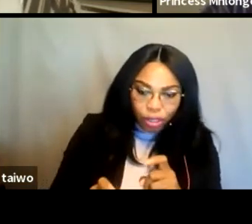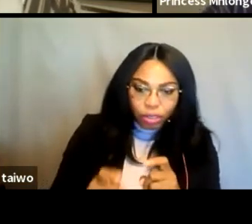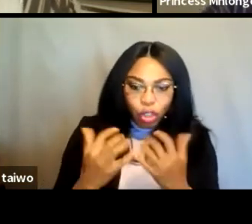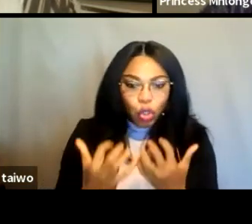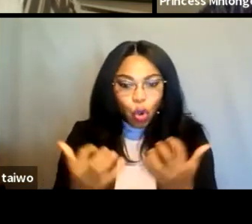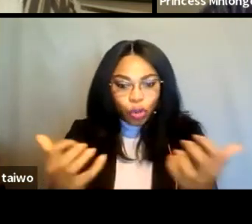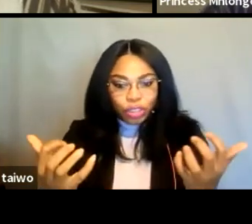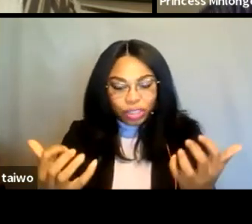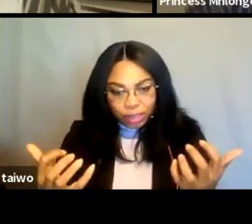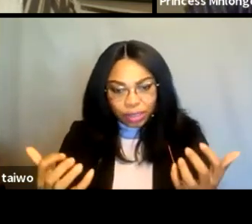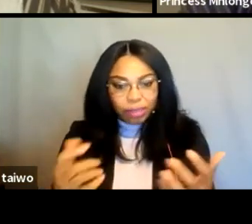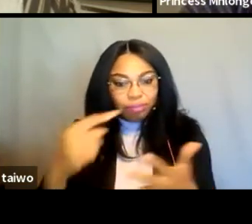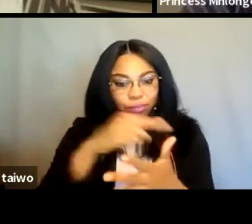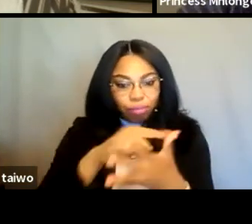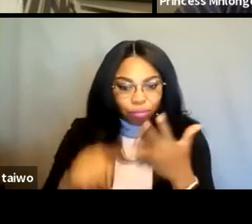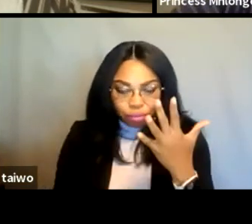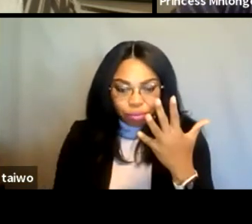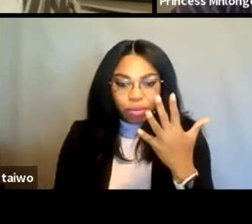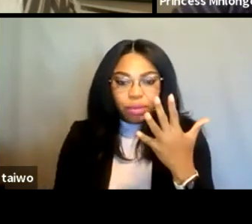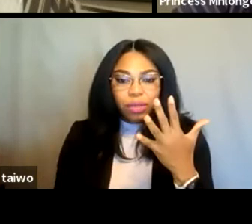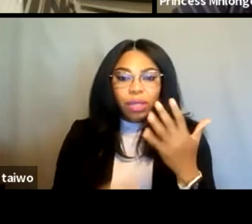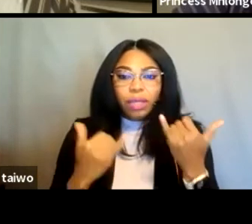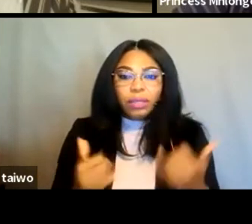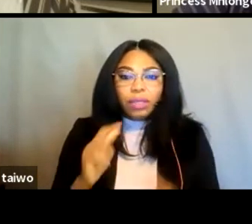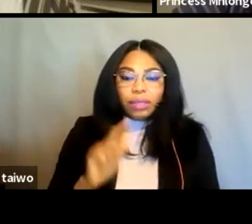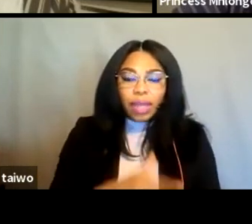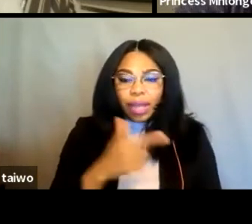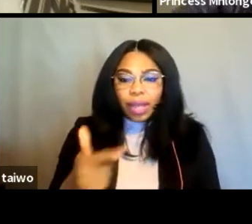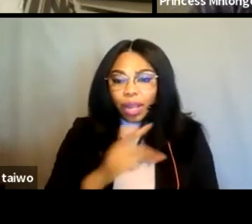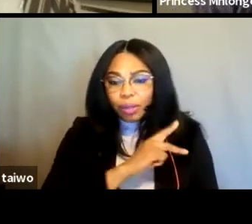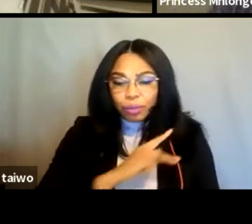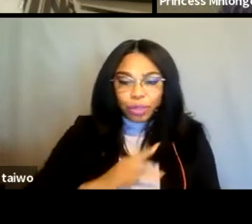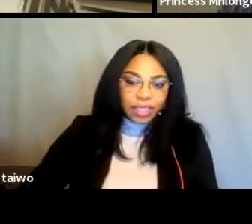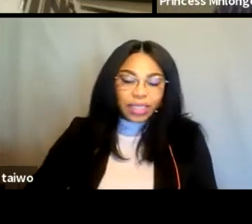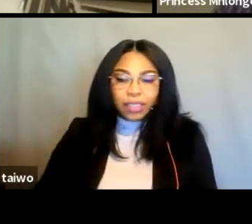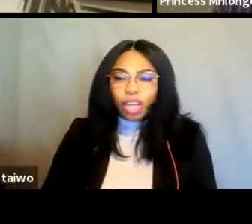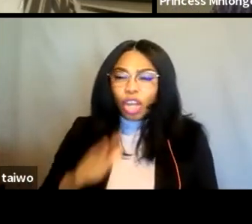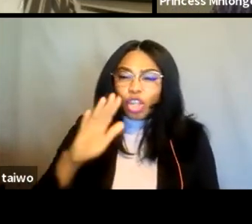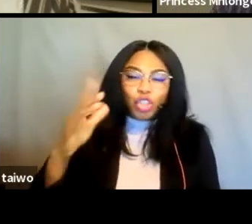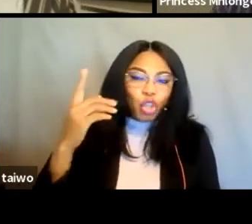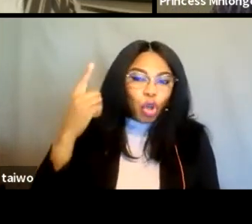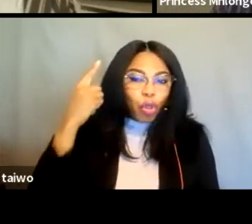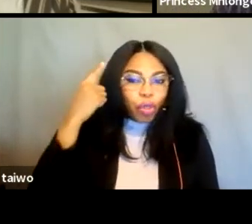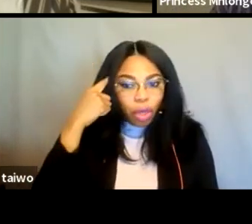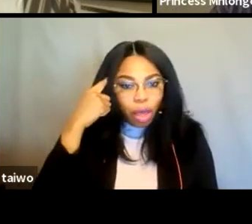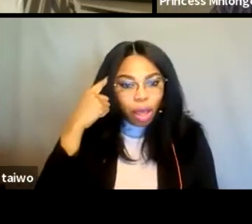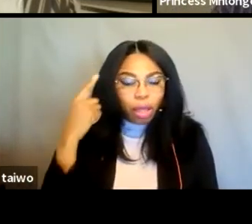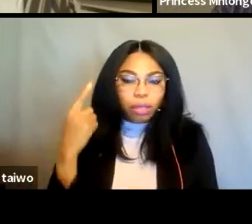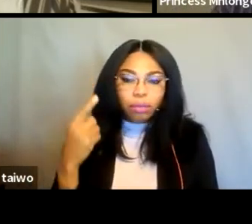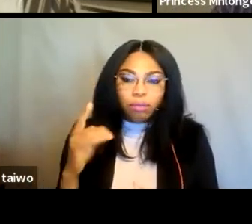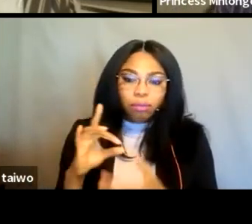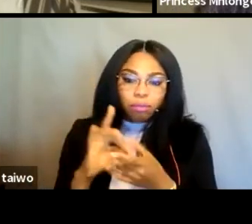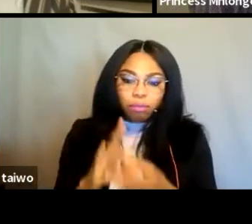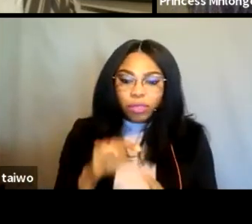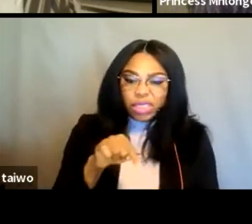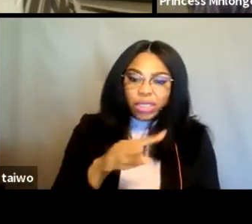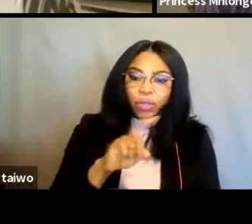serving, and things like that. Over to you, Princess. What's your thought to this question?